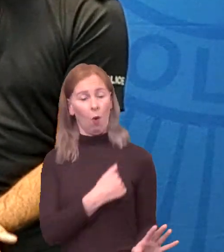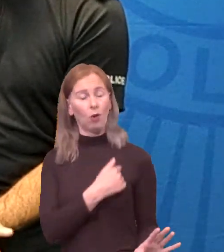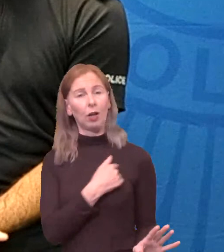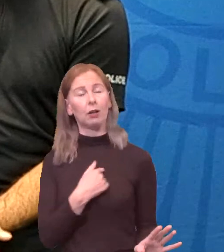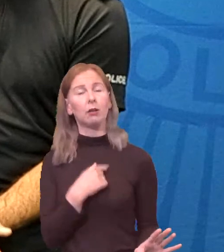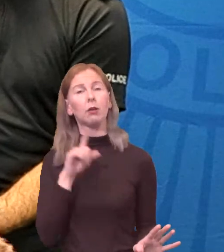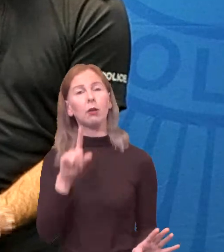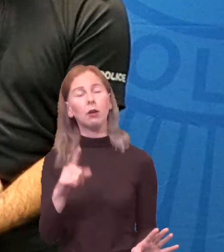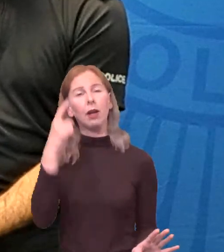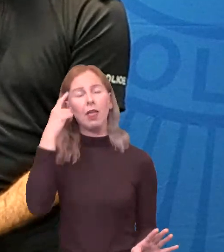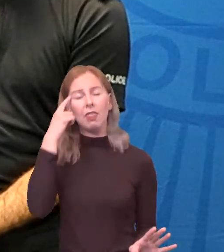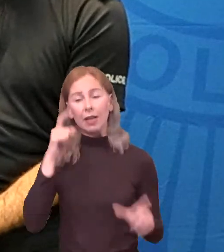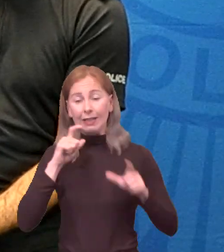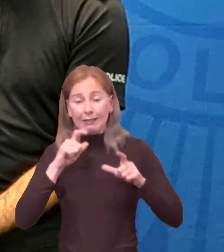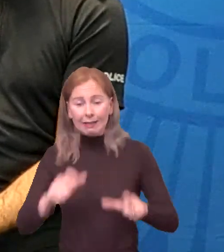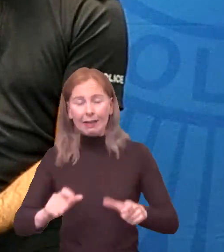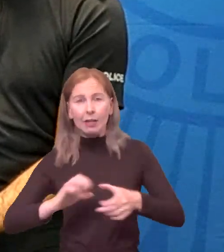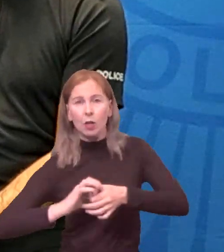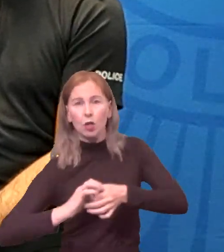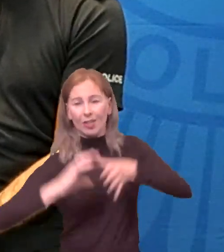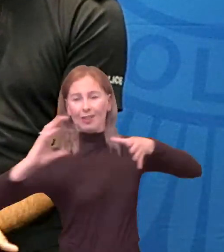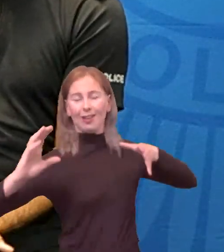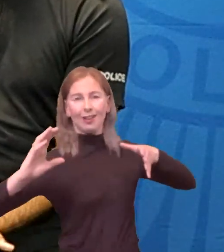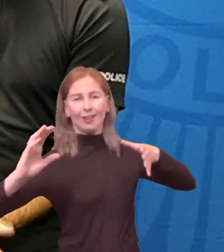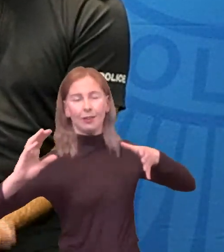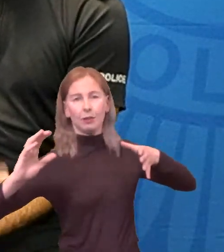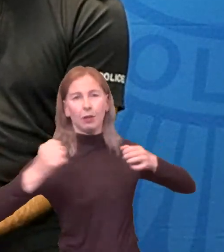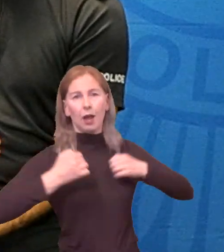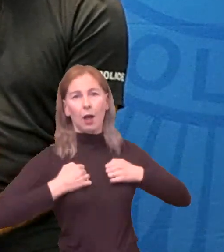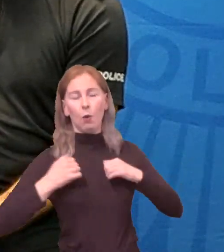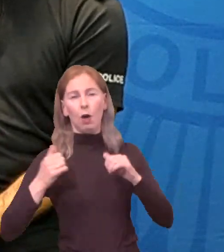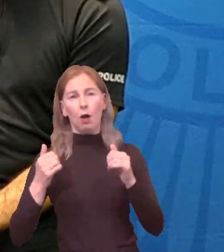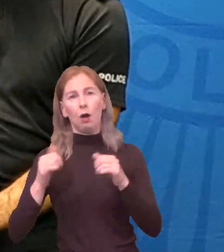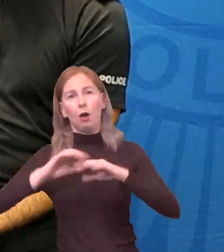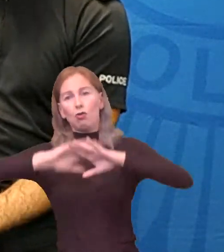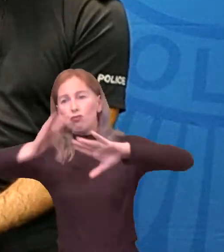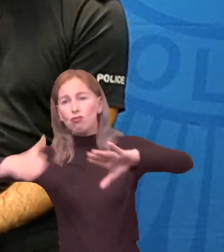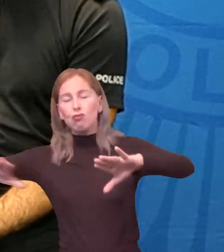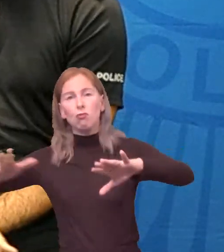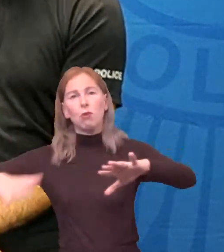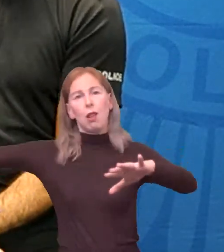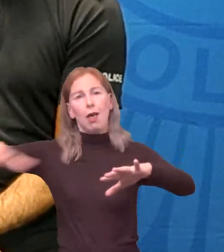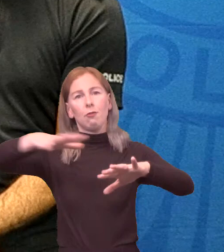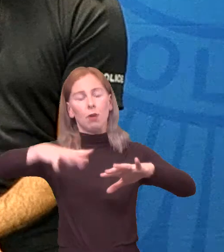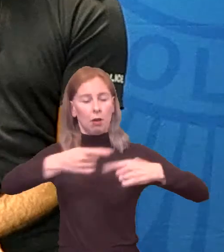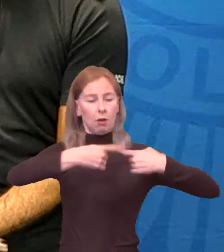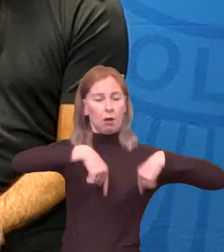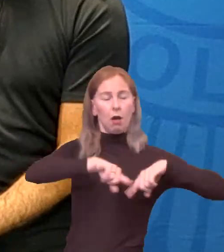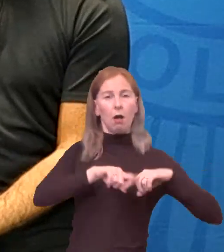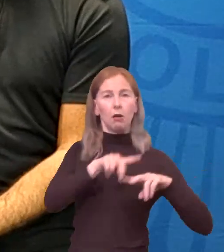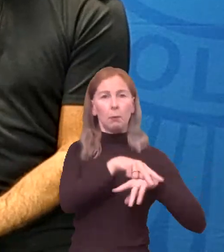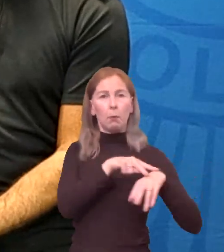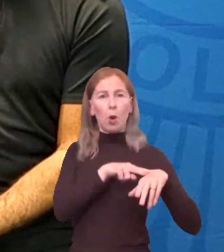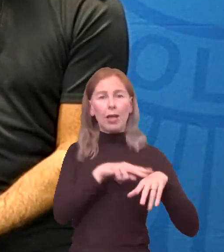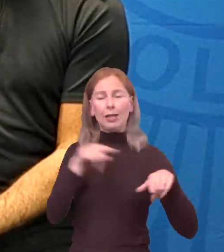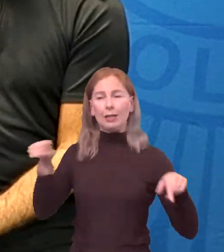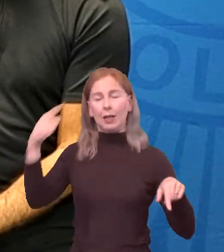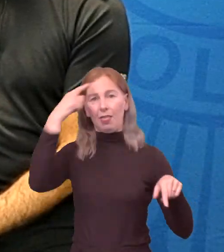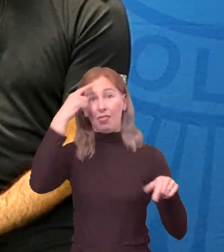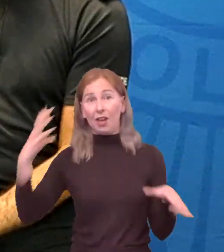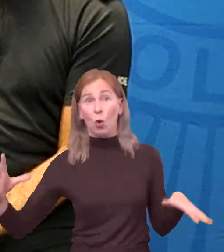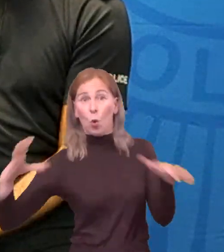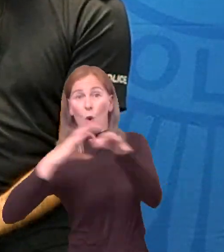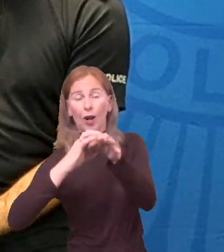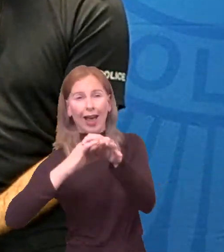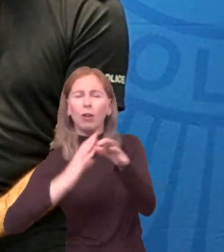law enforcement and our rural community. So we would encourage, and I know hopefully the NFU would support, we would